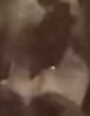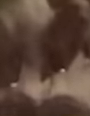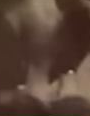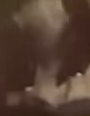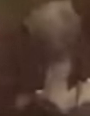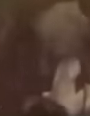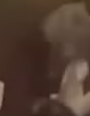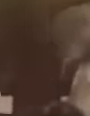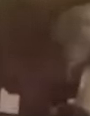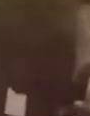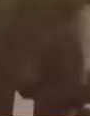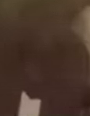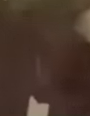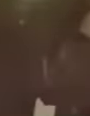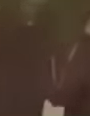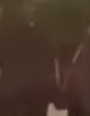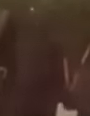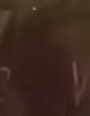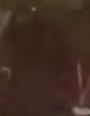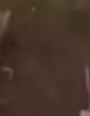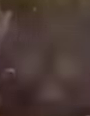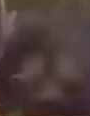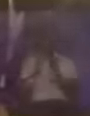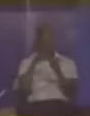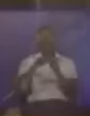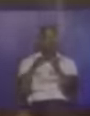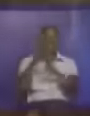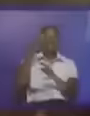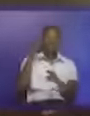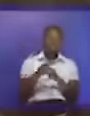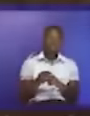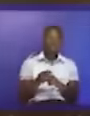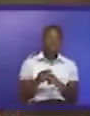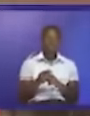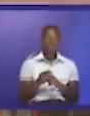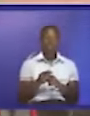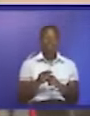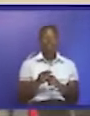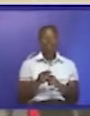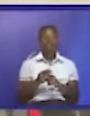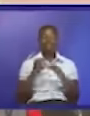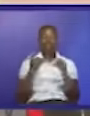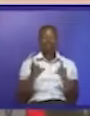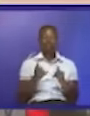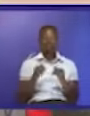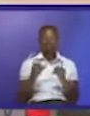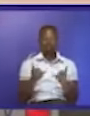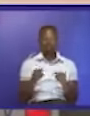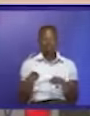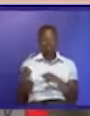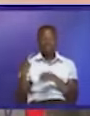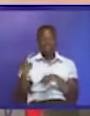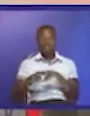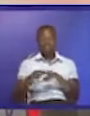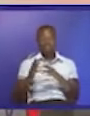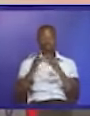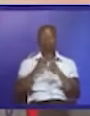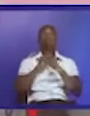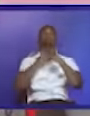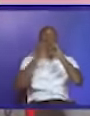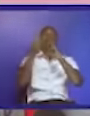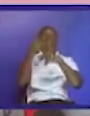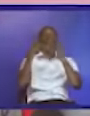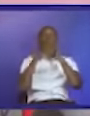Tabrandegeparia. In the name of Jesus, before you sit down, I want you to shout this after me.